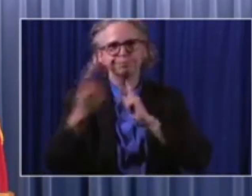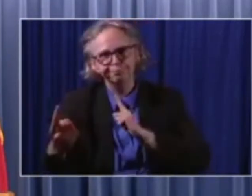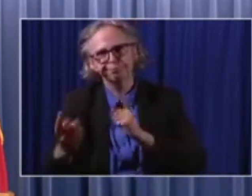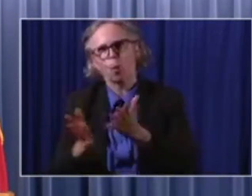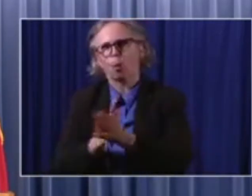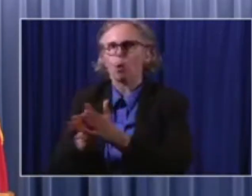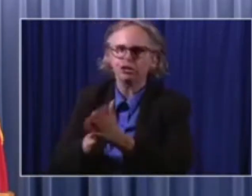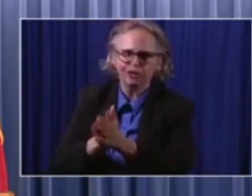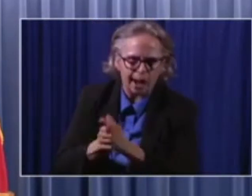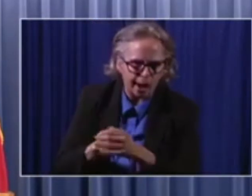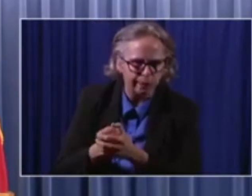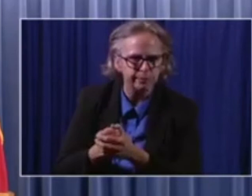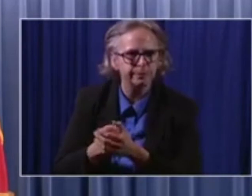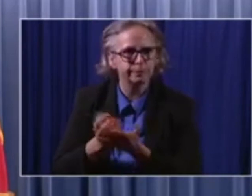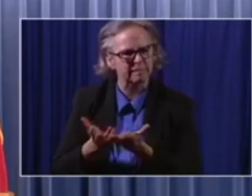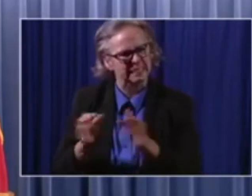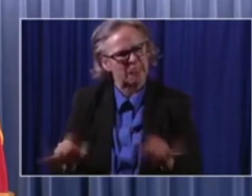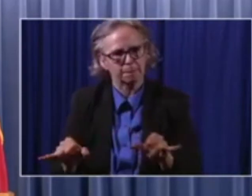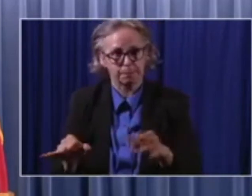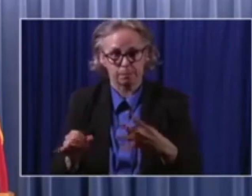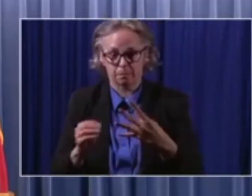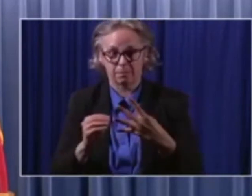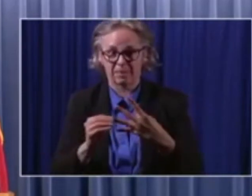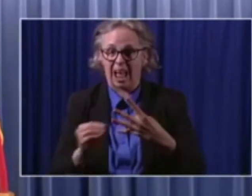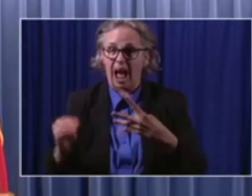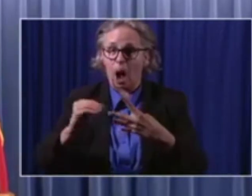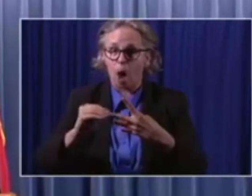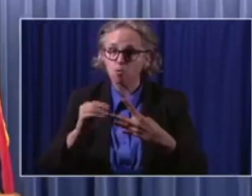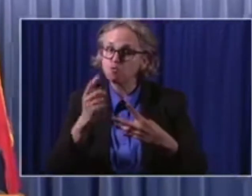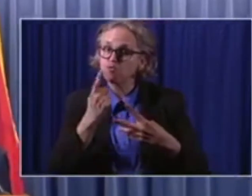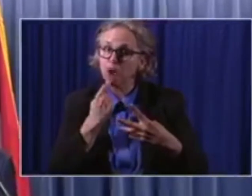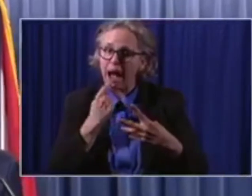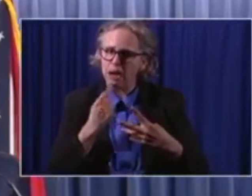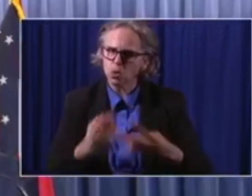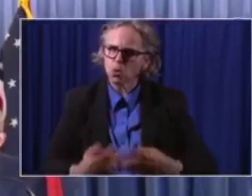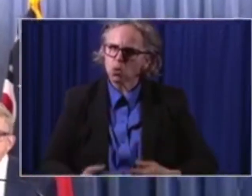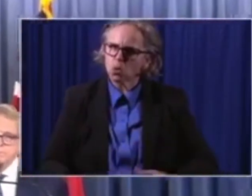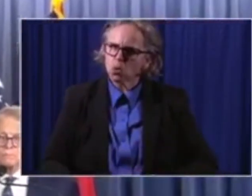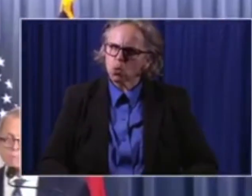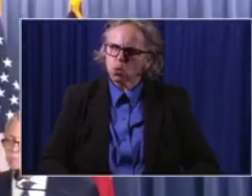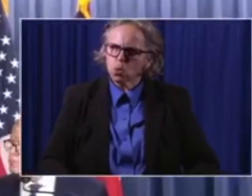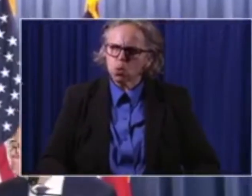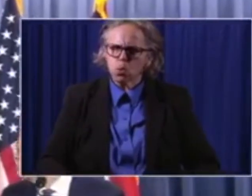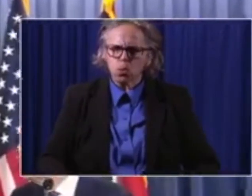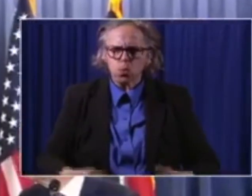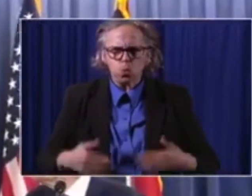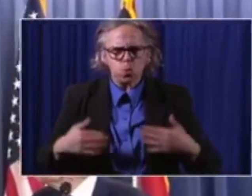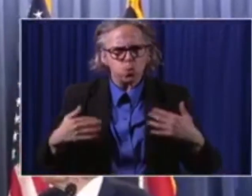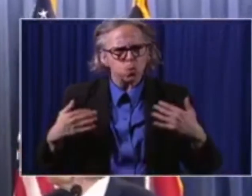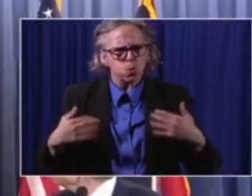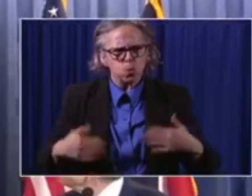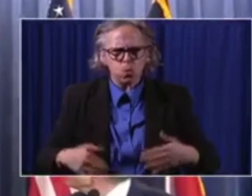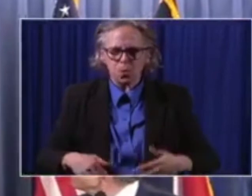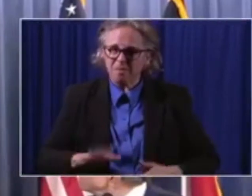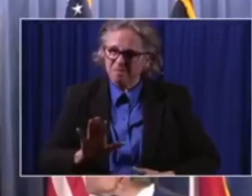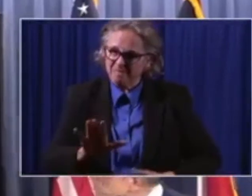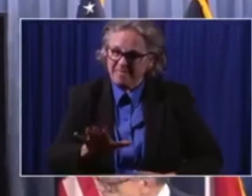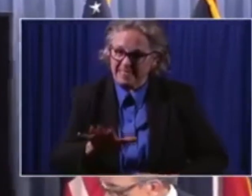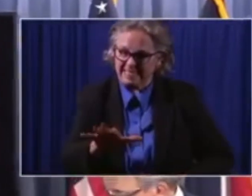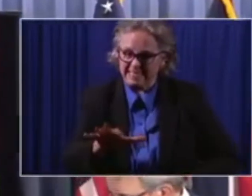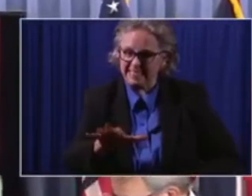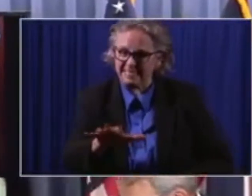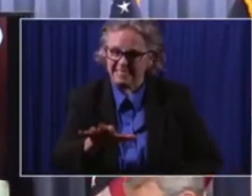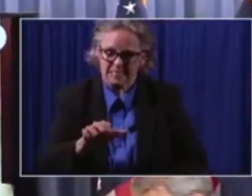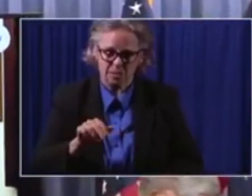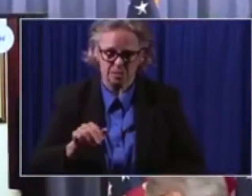high-touch surfaces. In red? Well, red, based on the public health order from a couple of weeks ago,